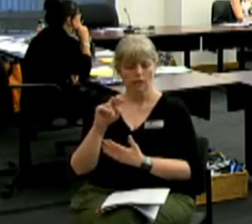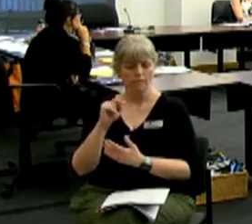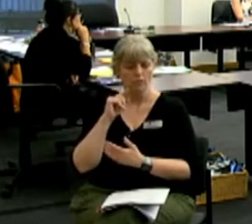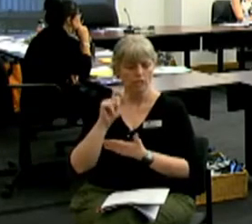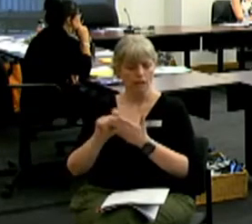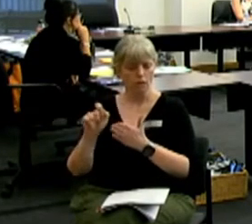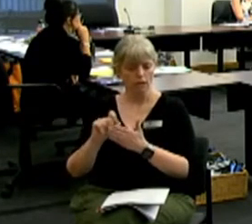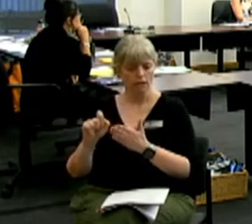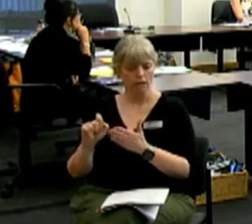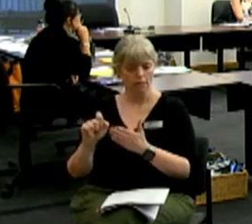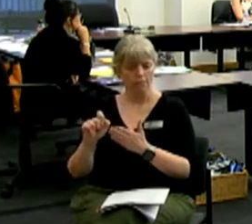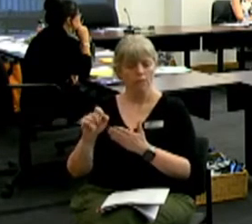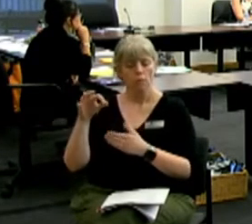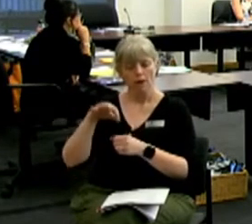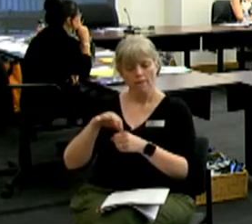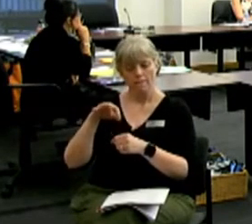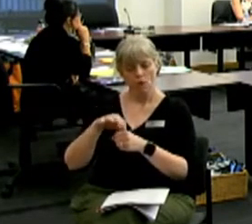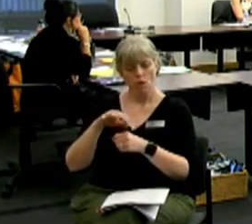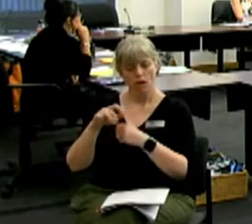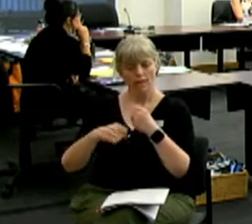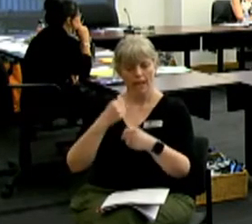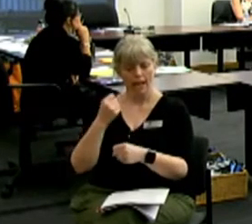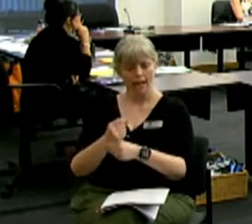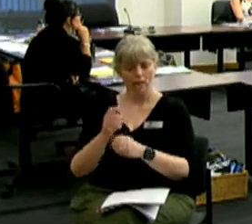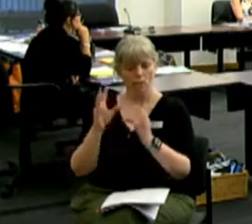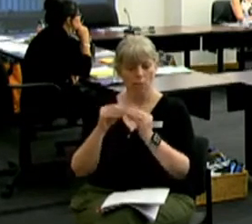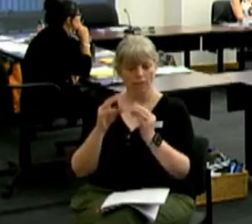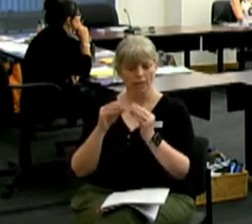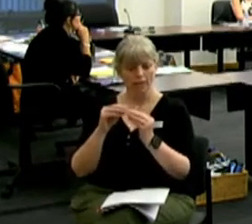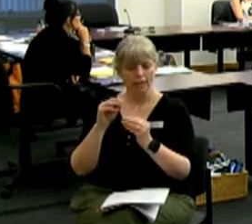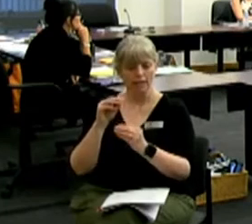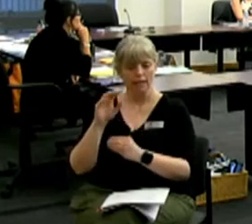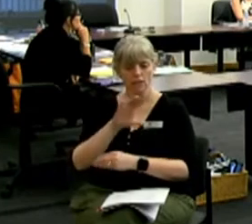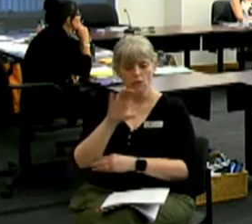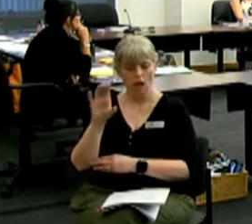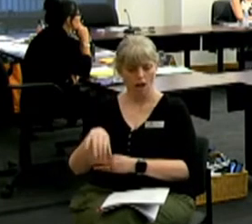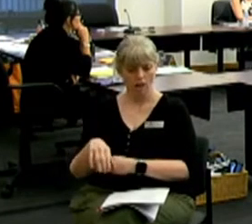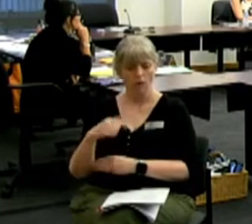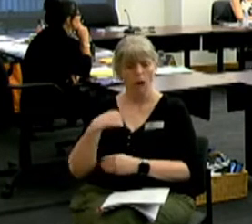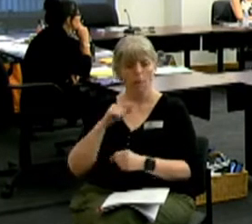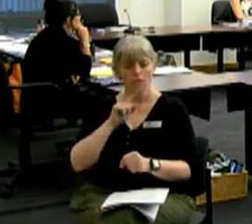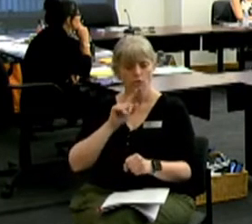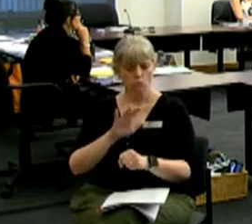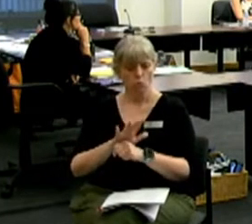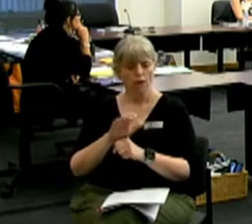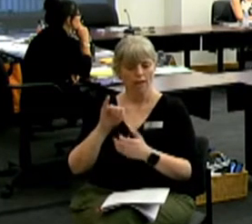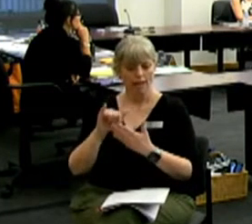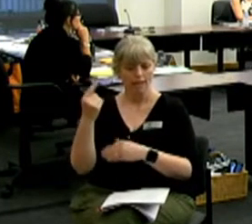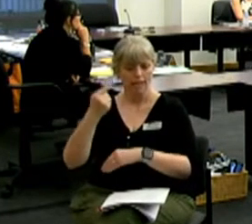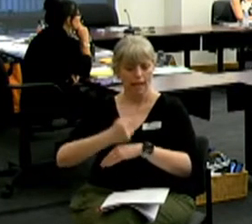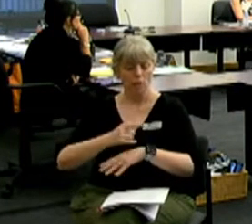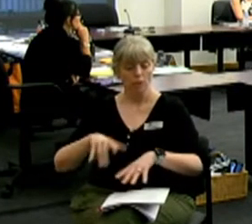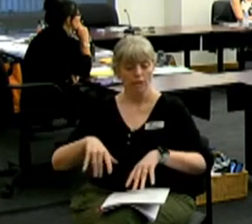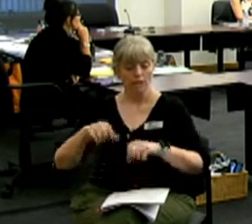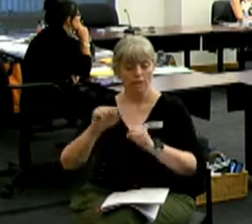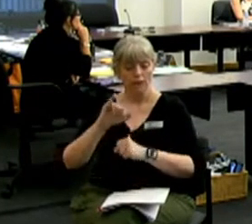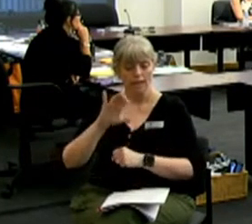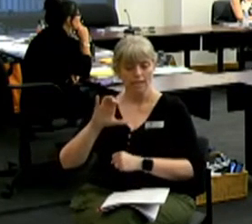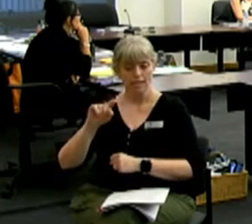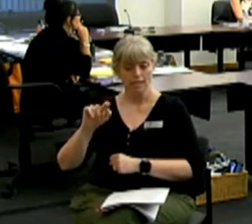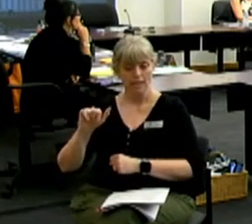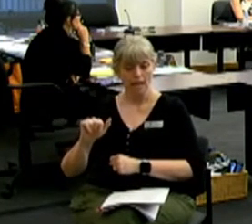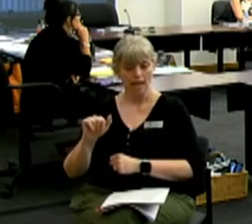June 11th annual meeting that's going to be held in Chicago on that day, and all will be sworn in that day. We adopted the